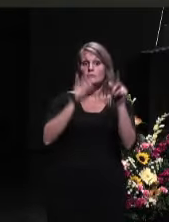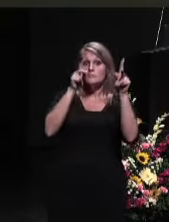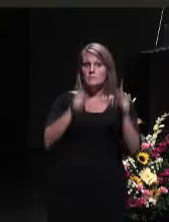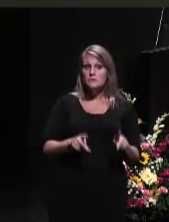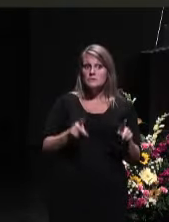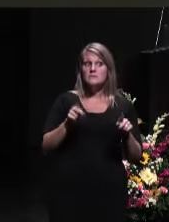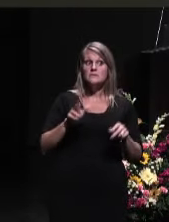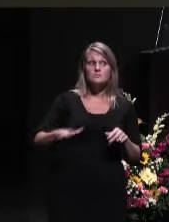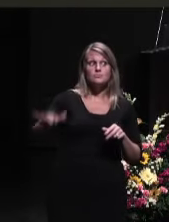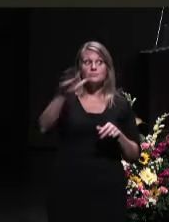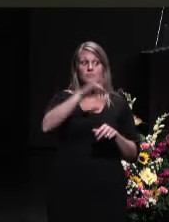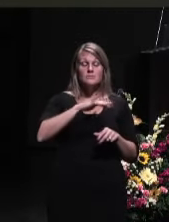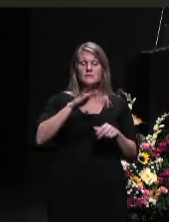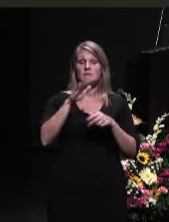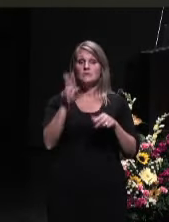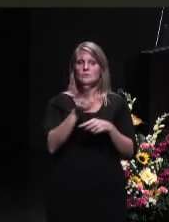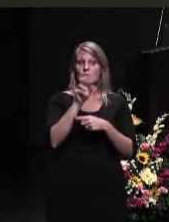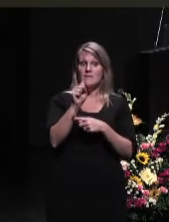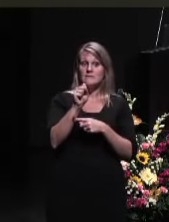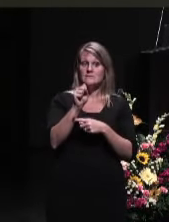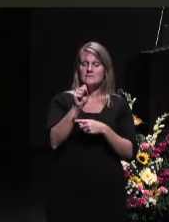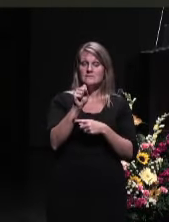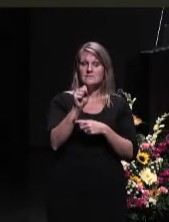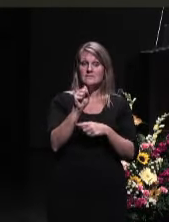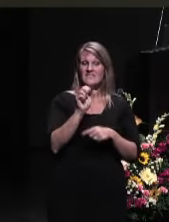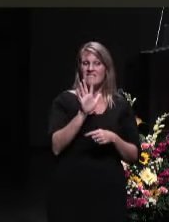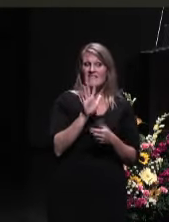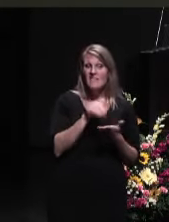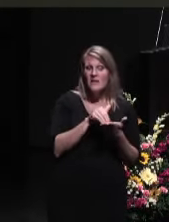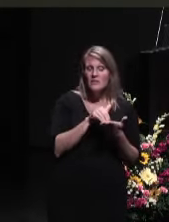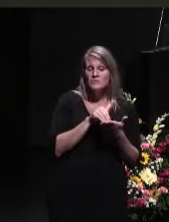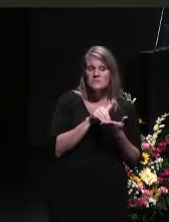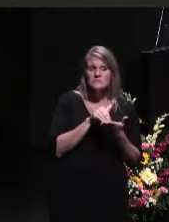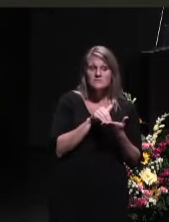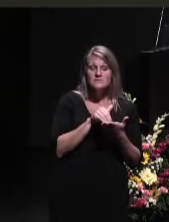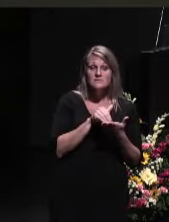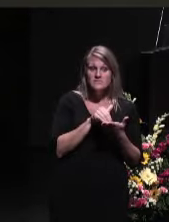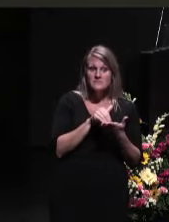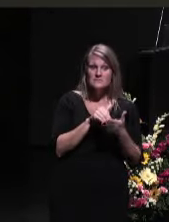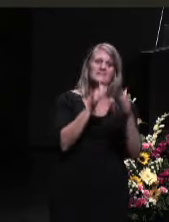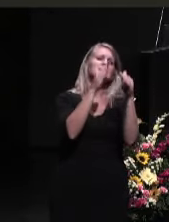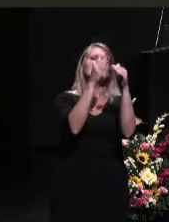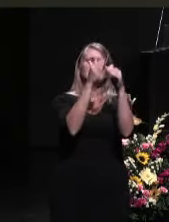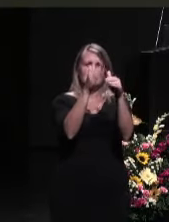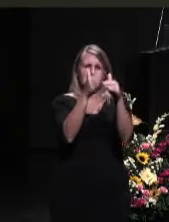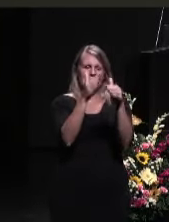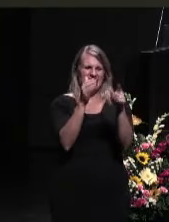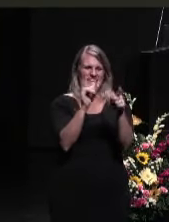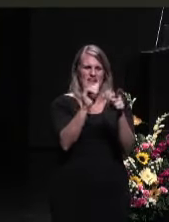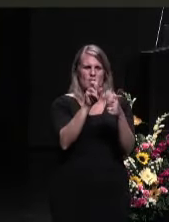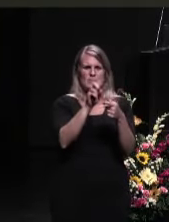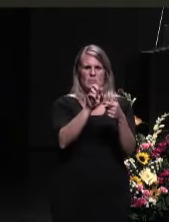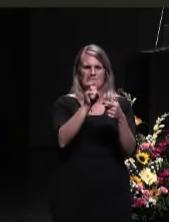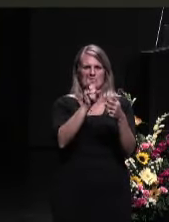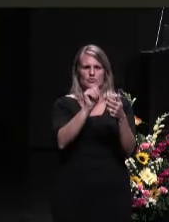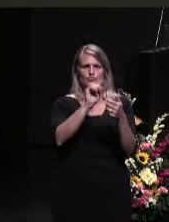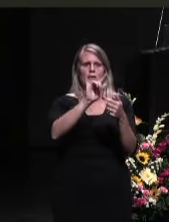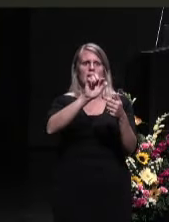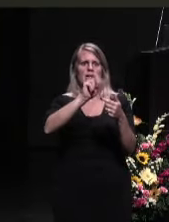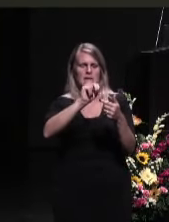all citizens in the United States, it would be $5,000 if you took all that debt and divided it by the population. We each would